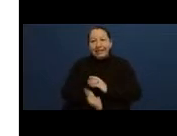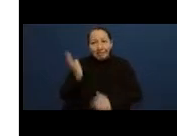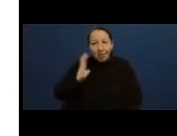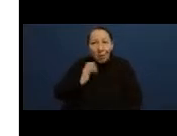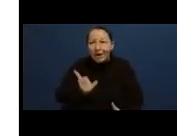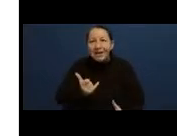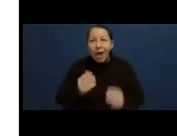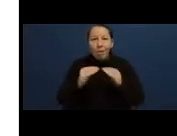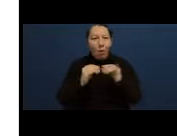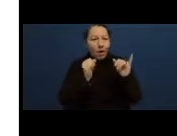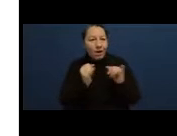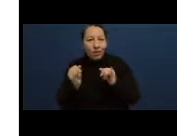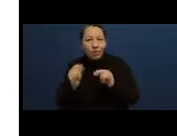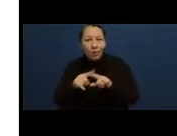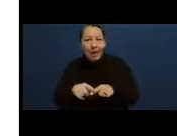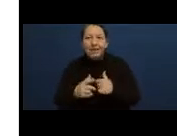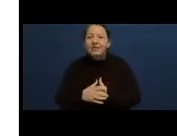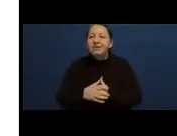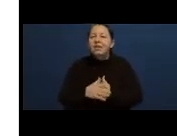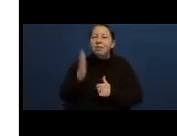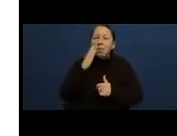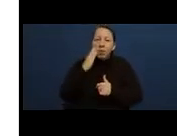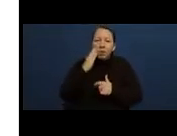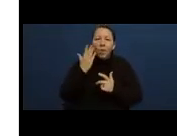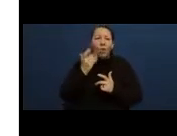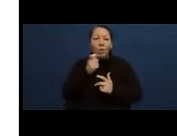our own and lead together.